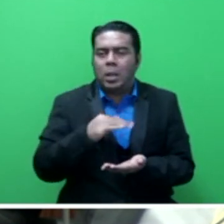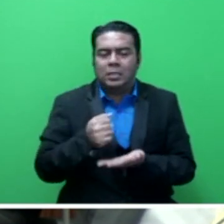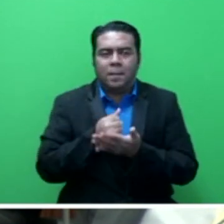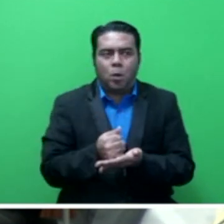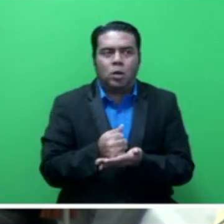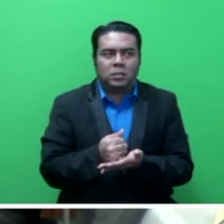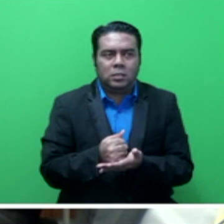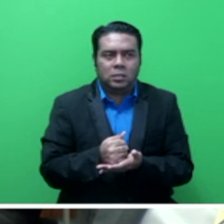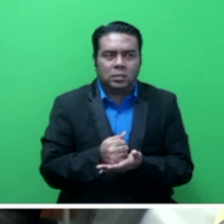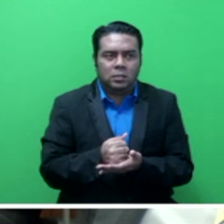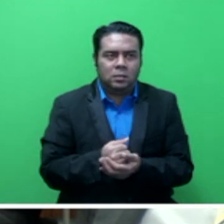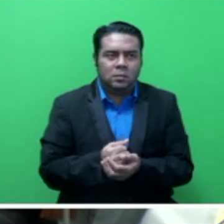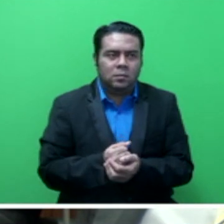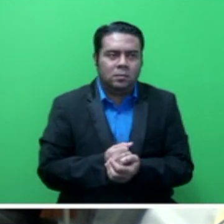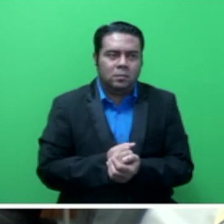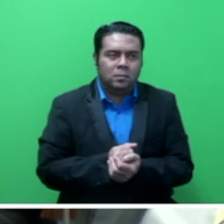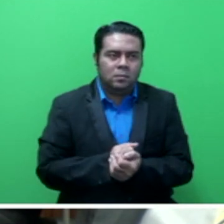program.